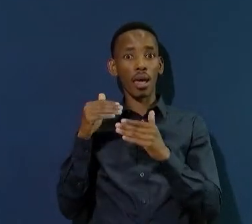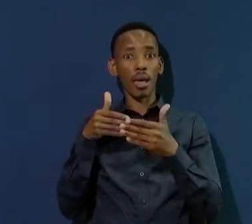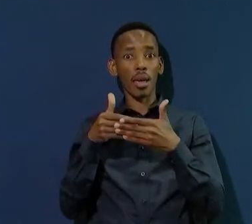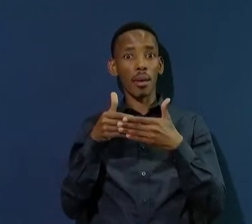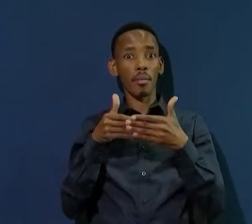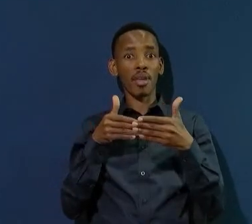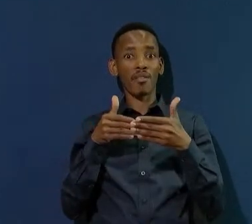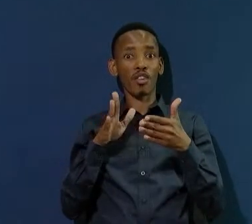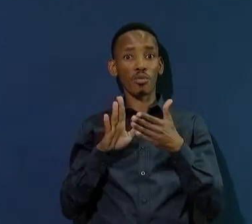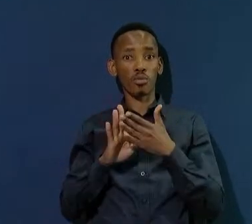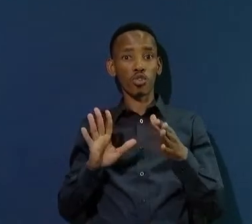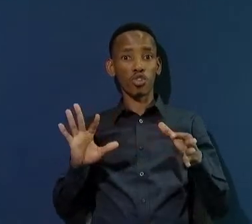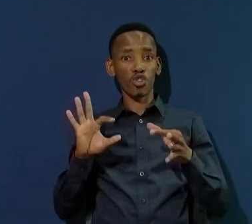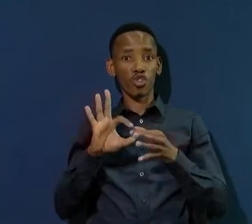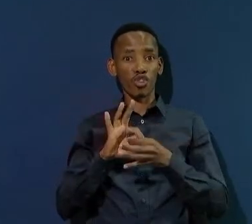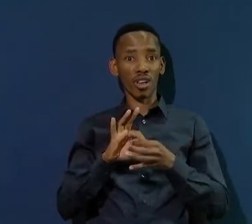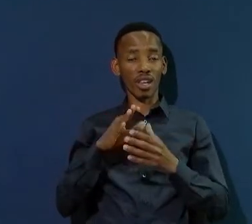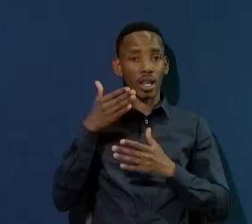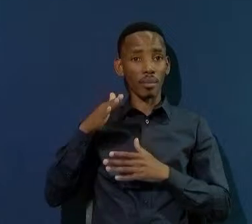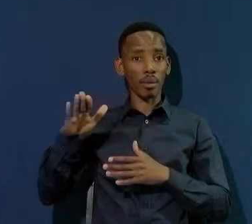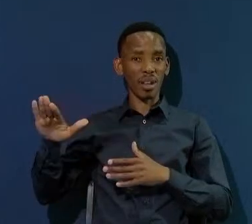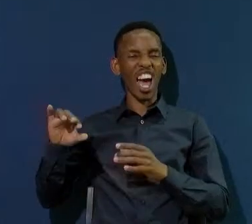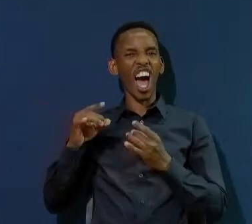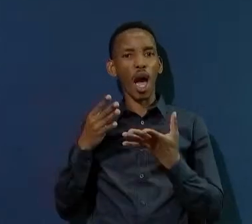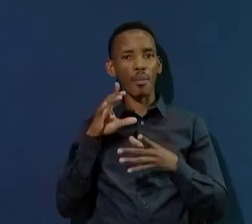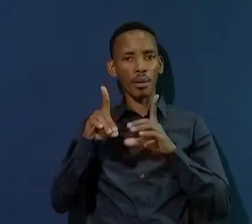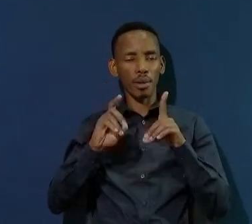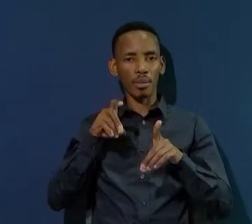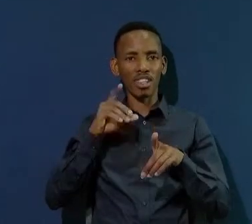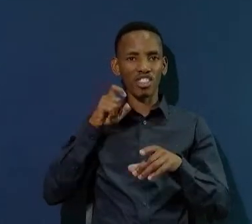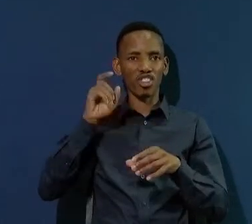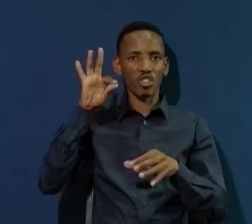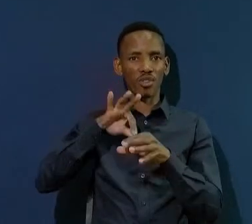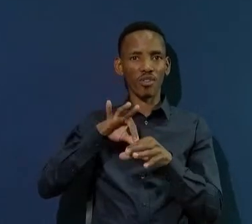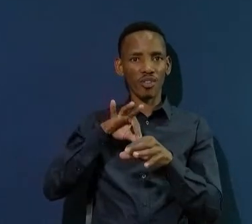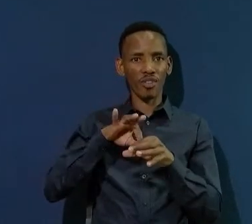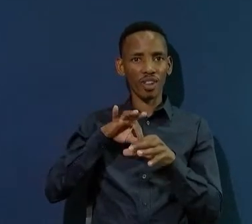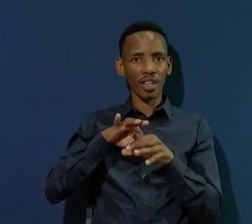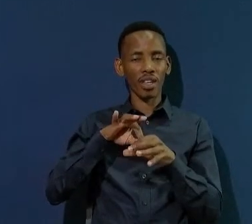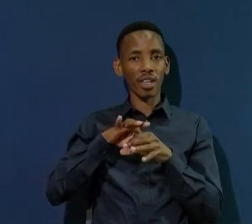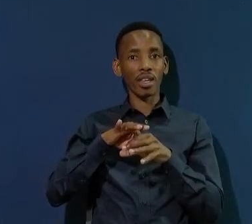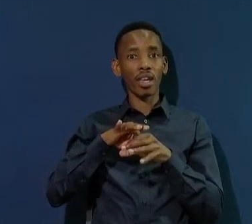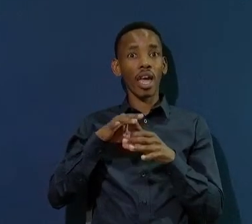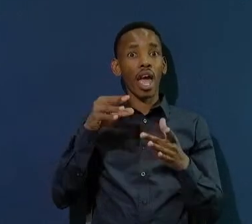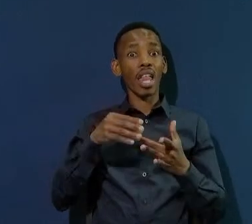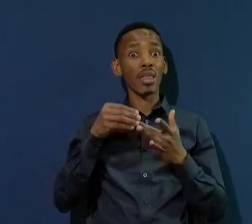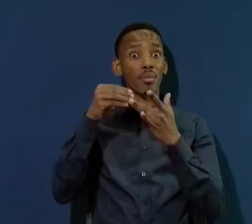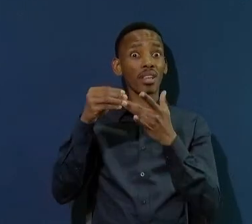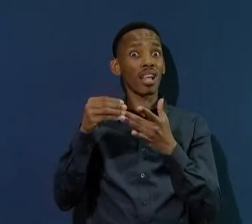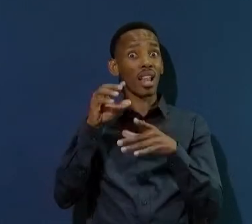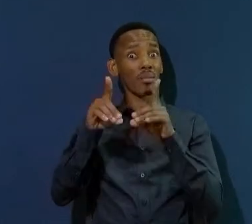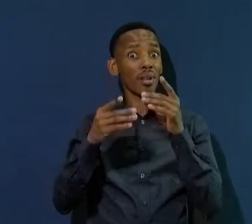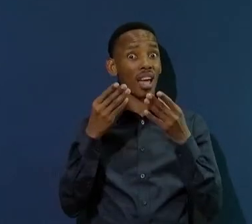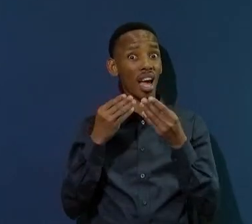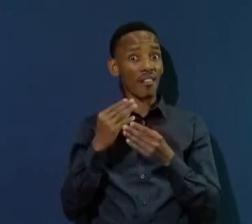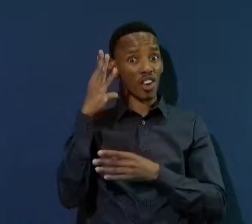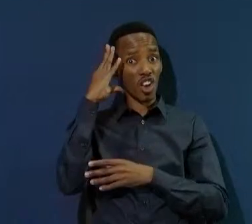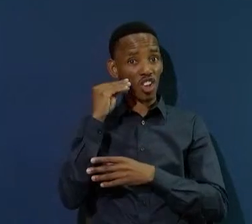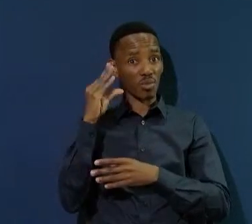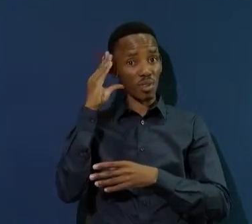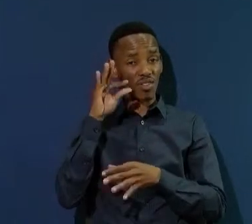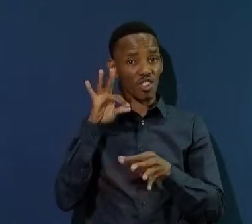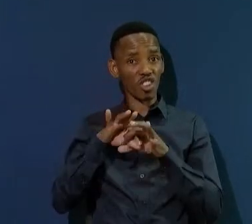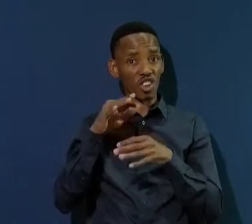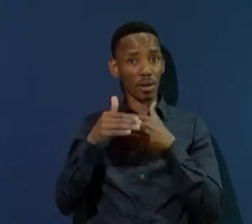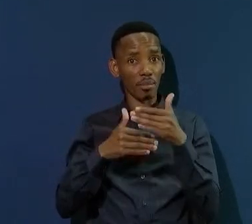National Assembly has to be endorsed by this many people, so it's more especially for the people who have experience gone mo the electoral process ba ba itseng yona